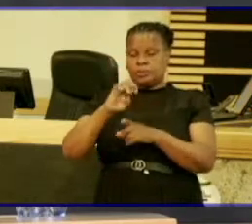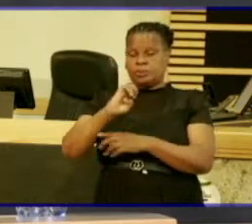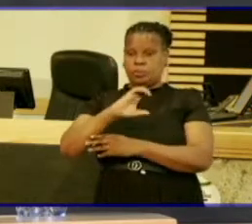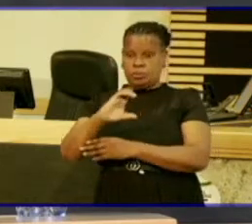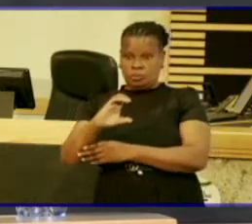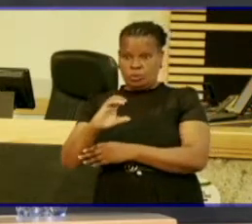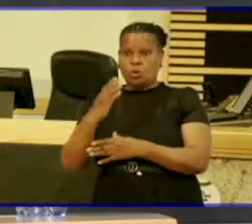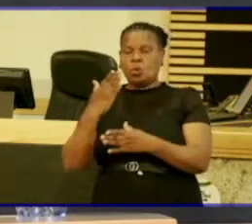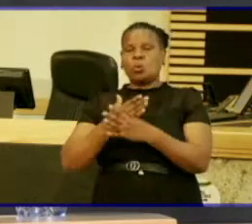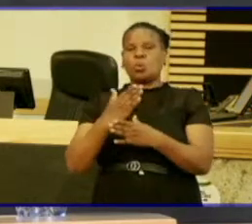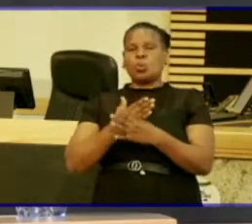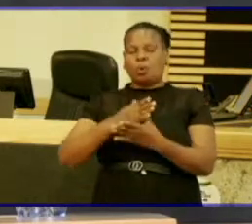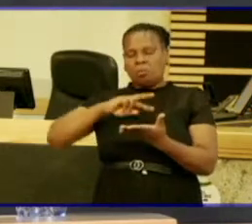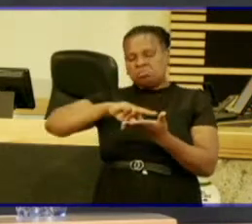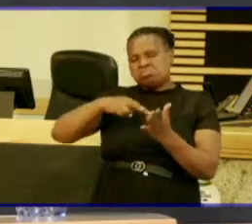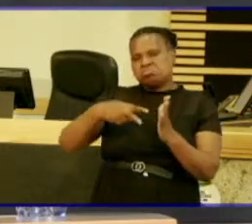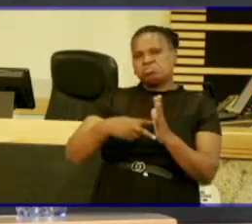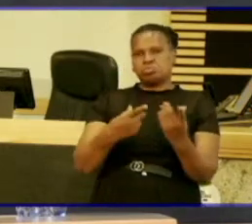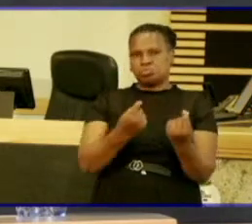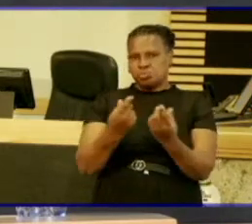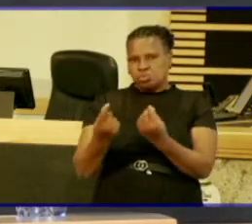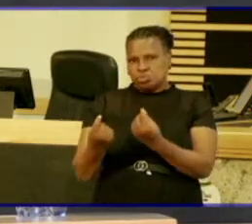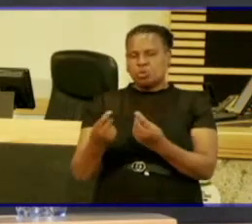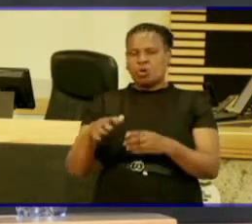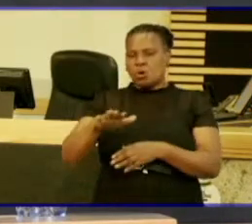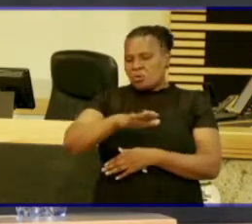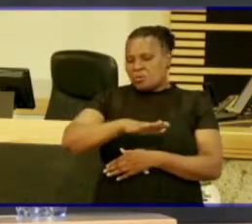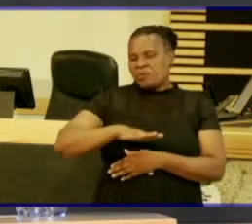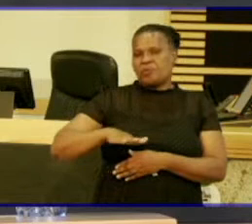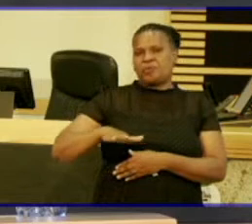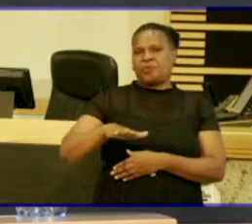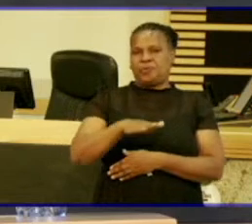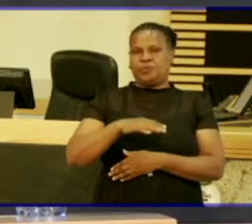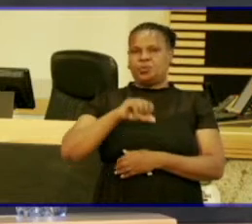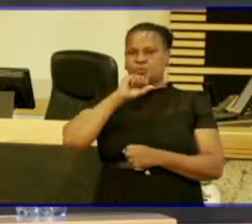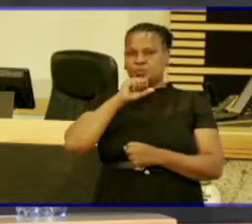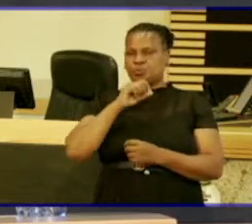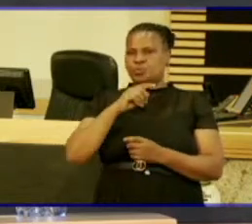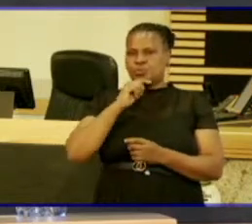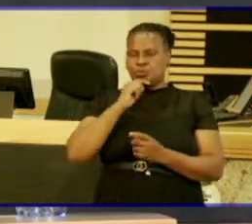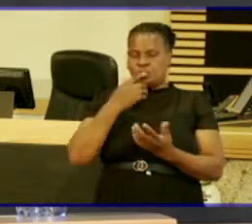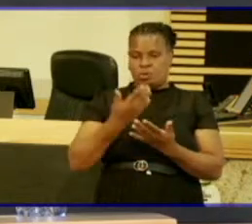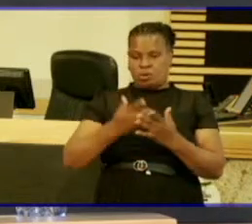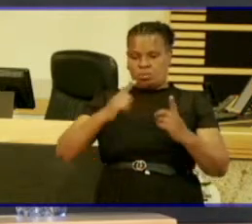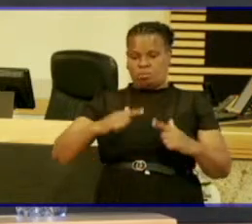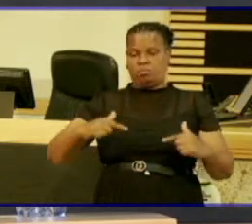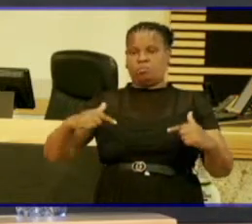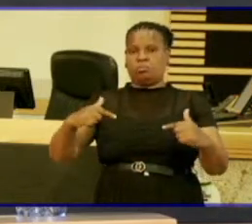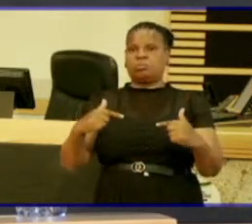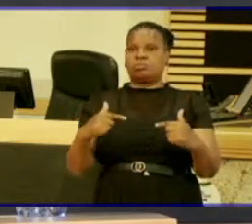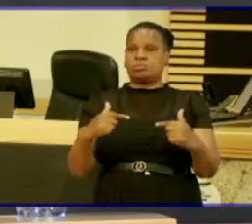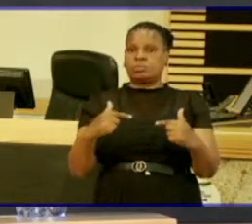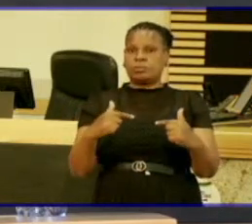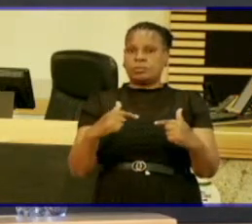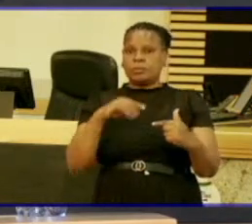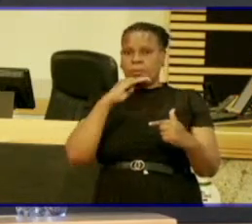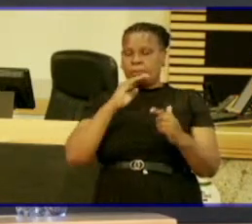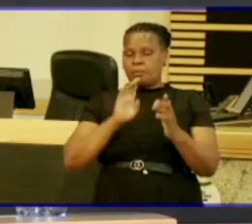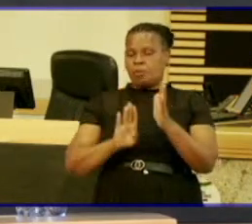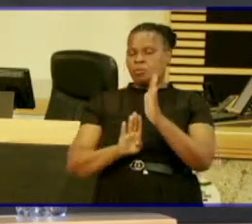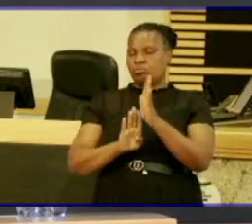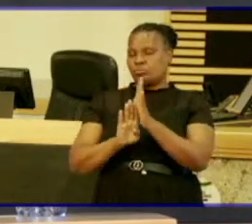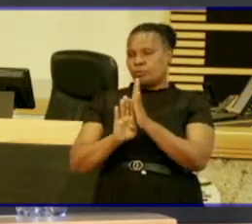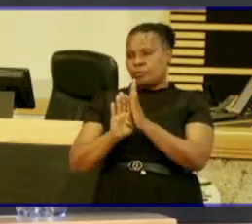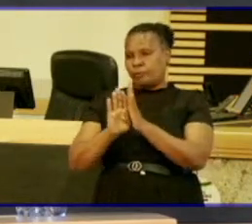have worked out a plan of a phased approach to the implementation of this legislation. The MEC will provide more details in